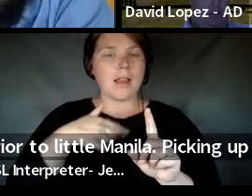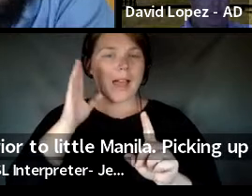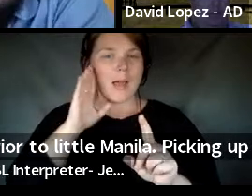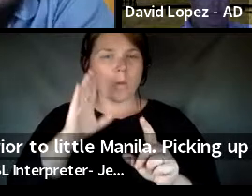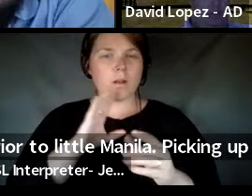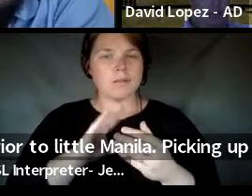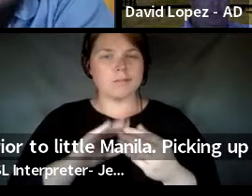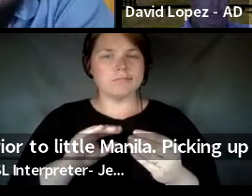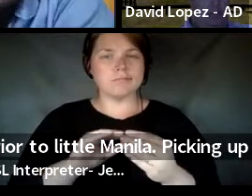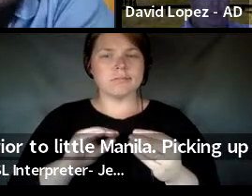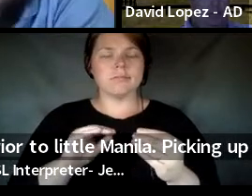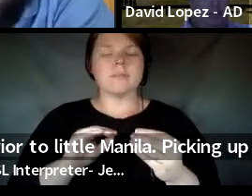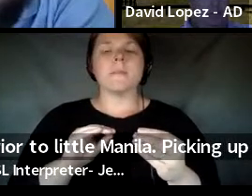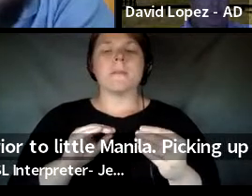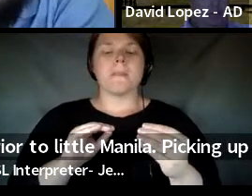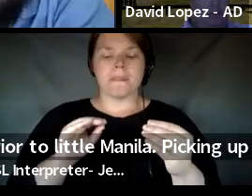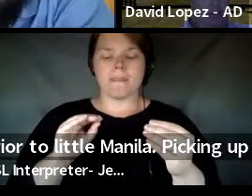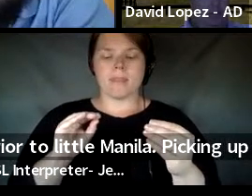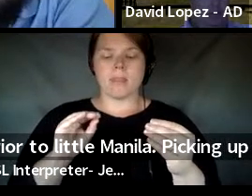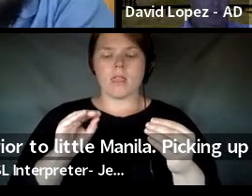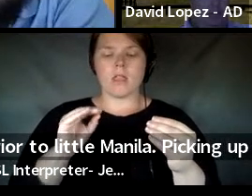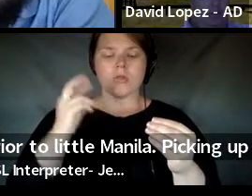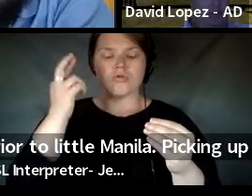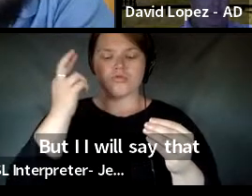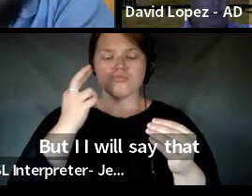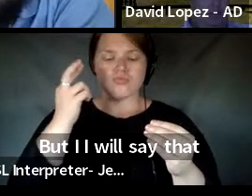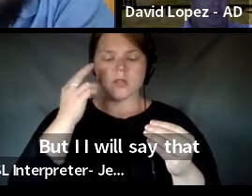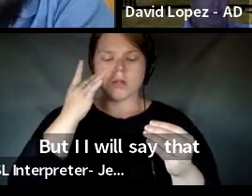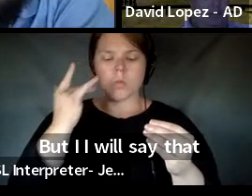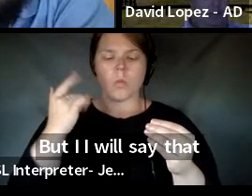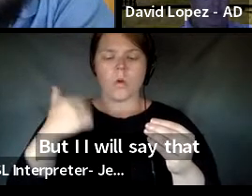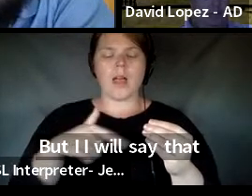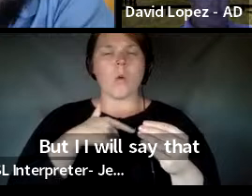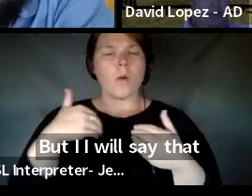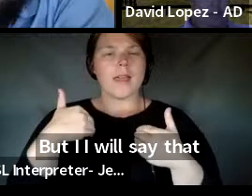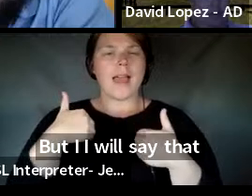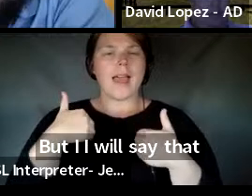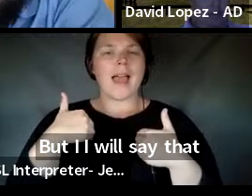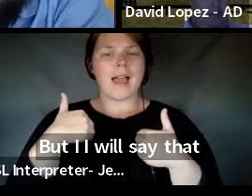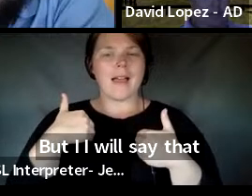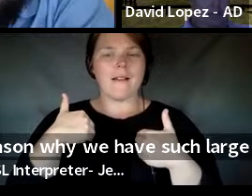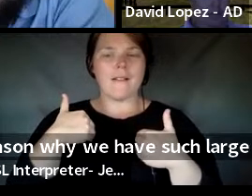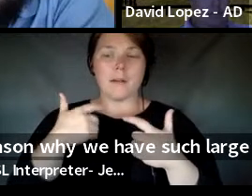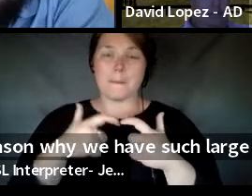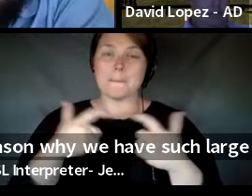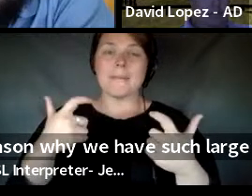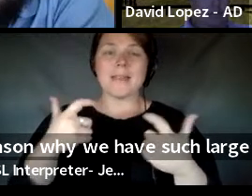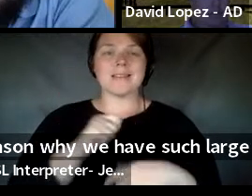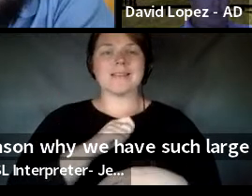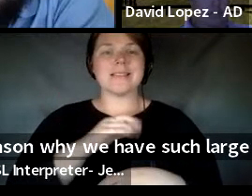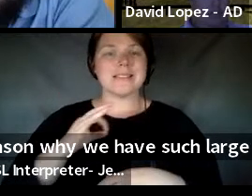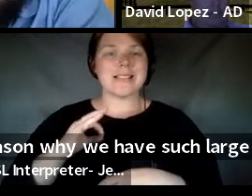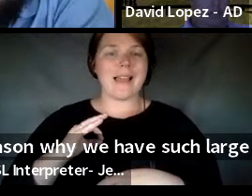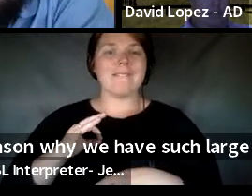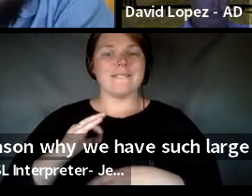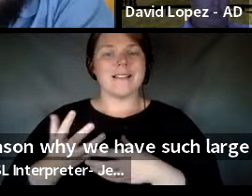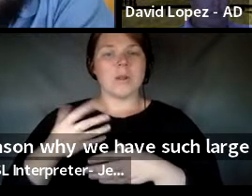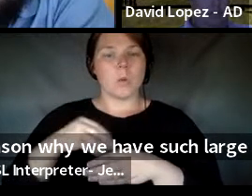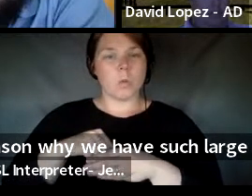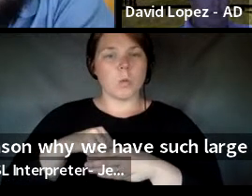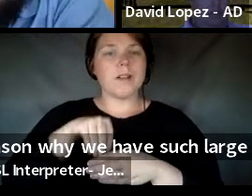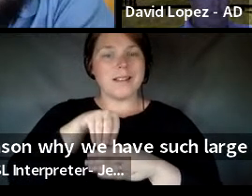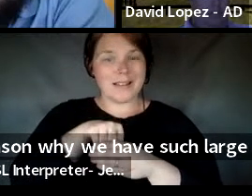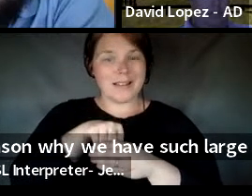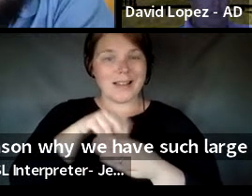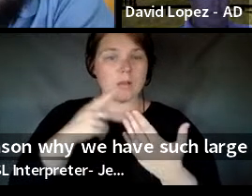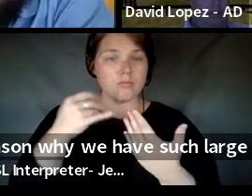that the reason why we have such a large staff included in this work,